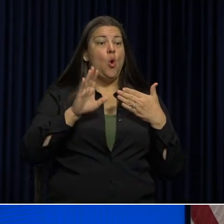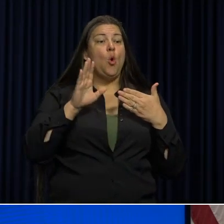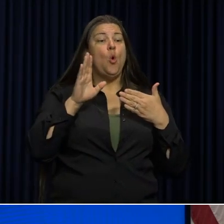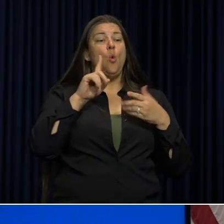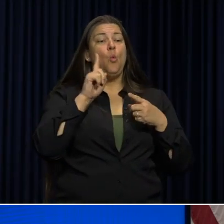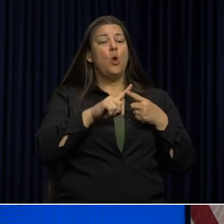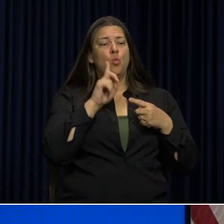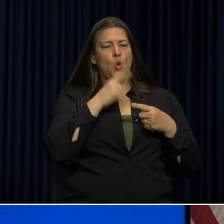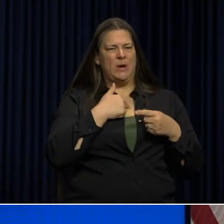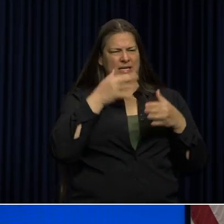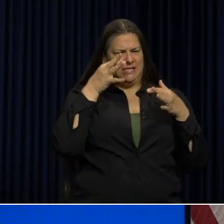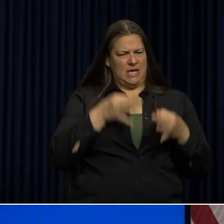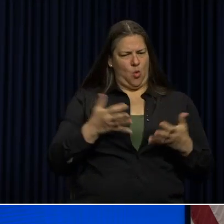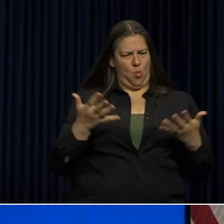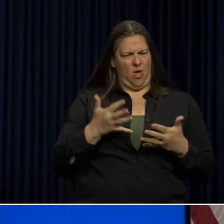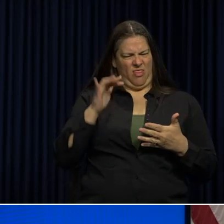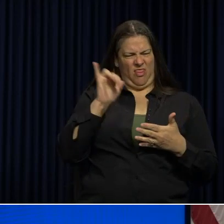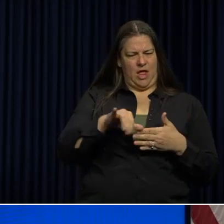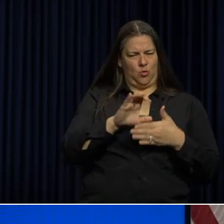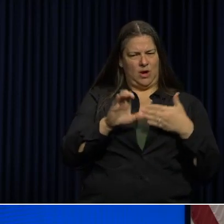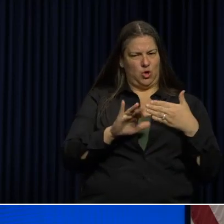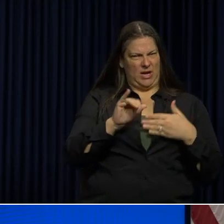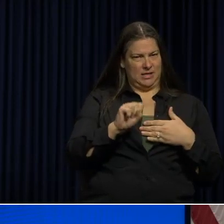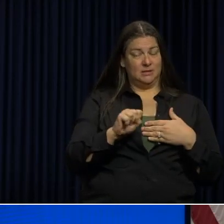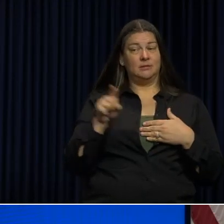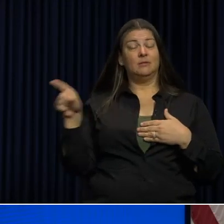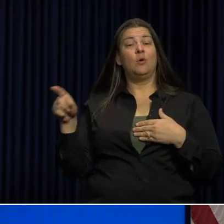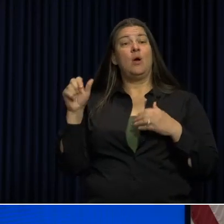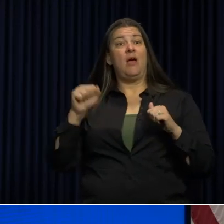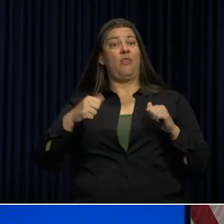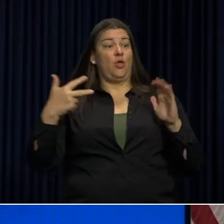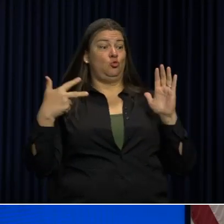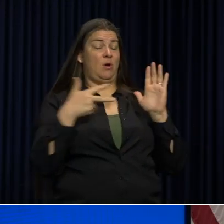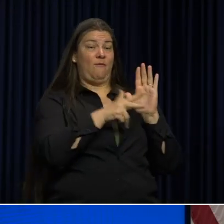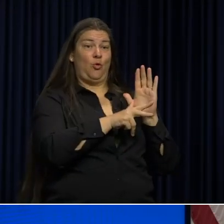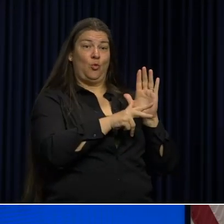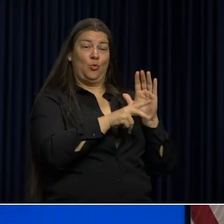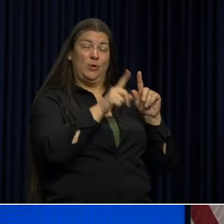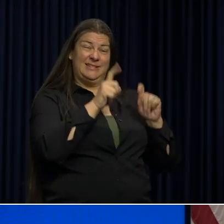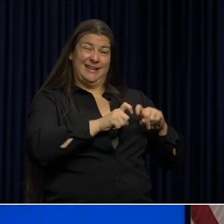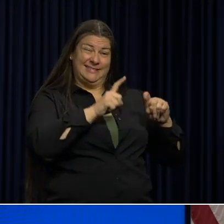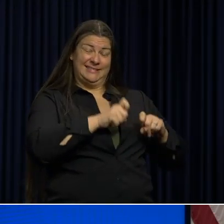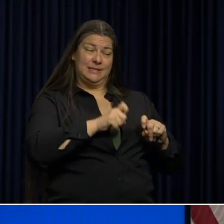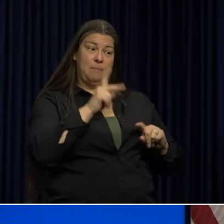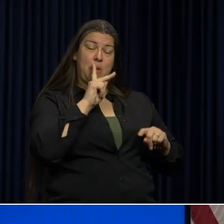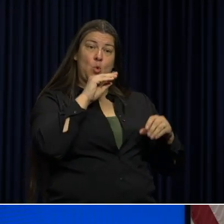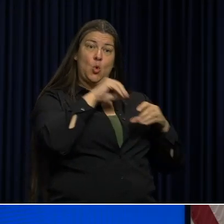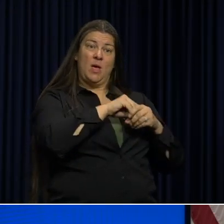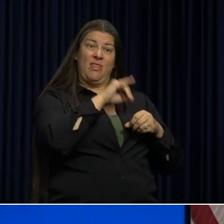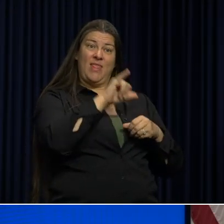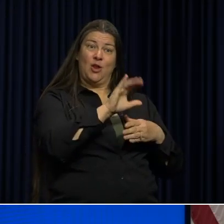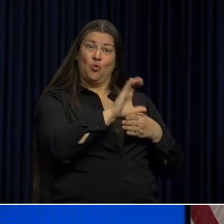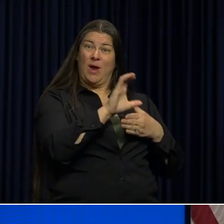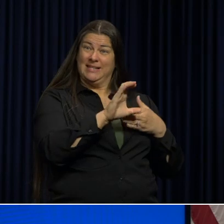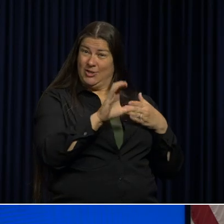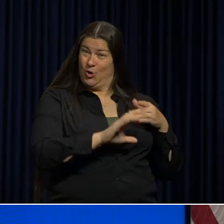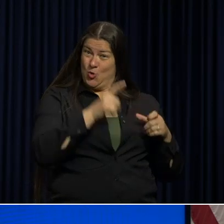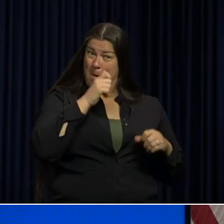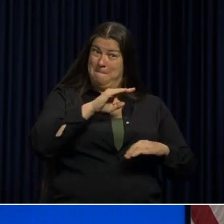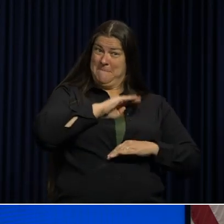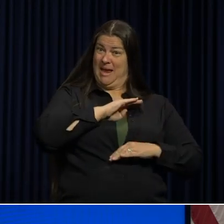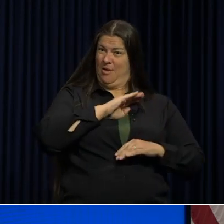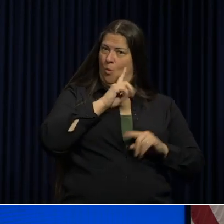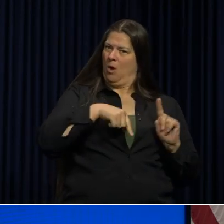drive-through testing is that those who fell in the criteria weren't taking up the full capacity and